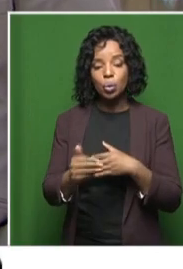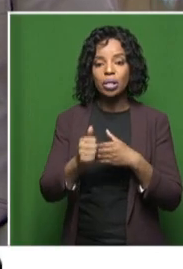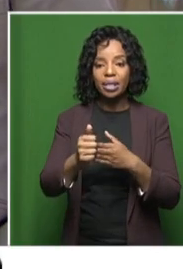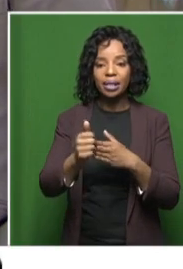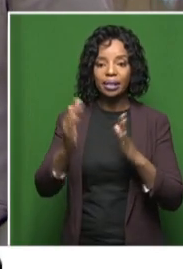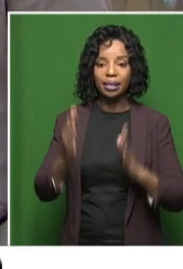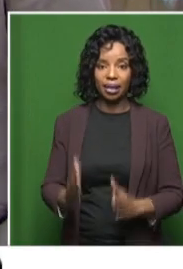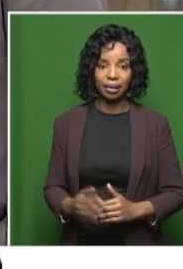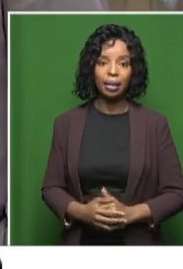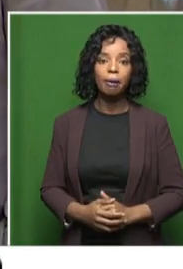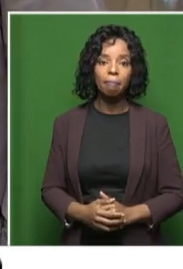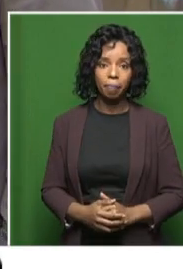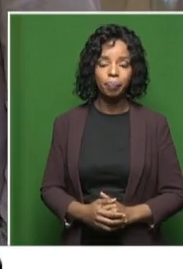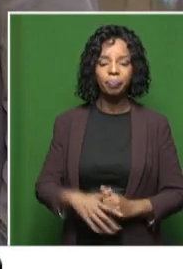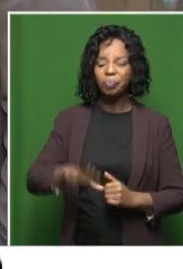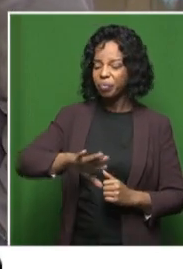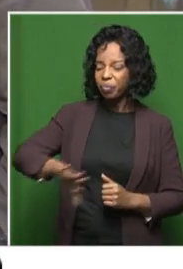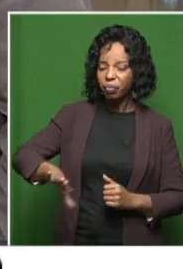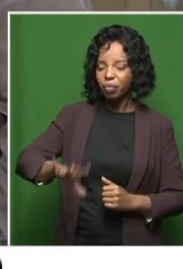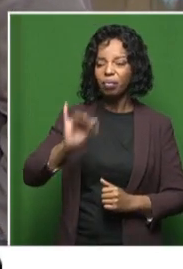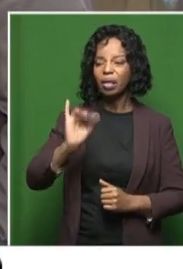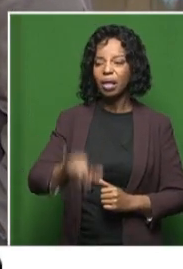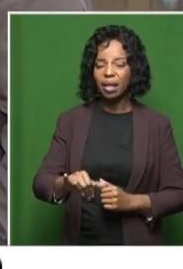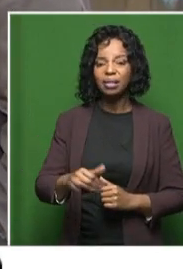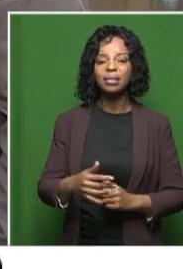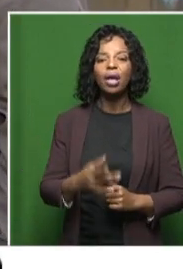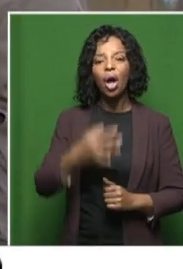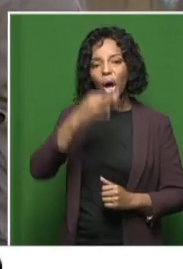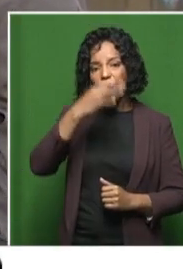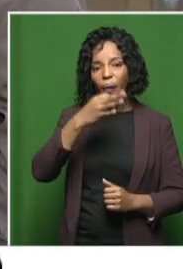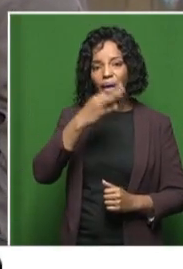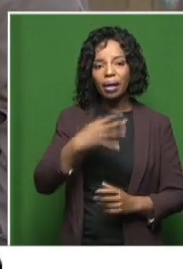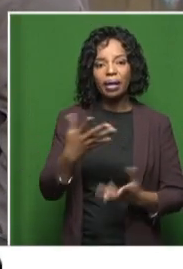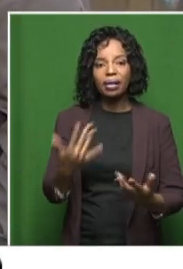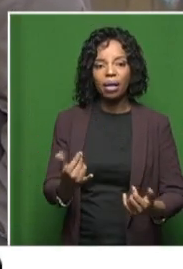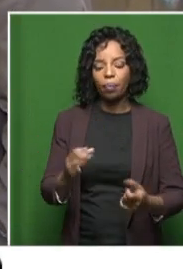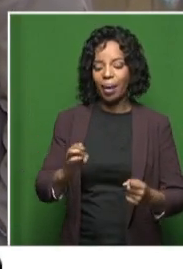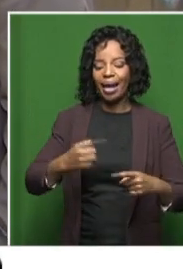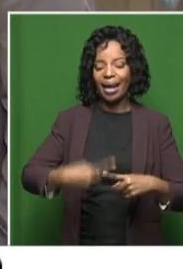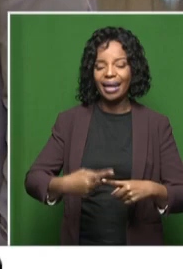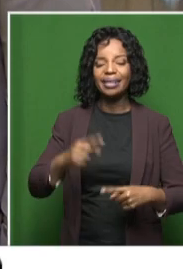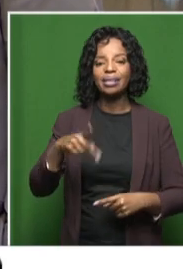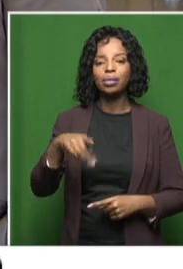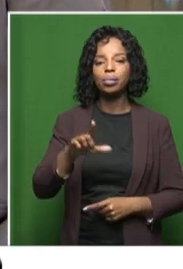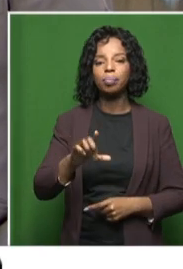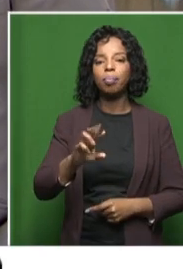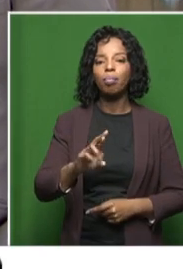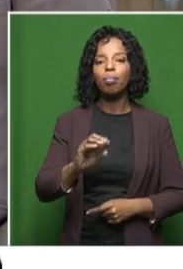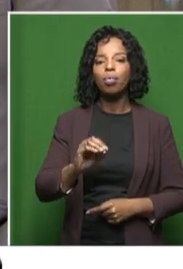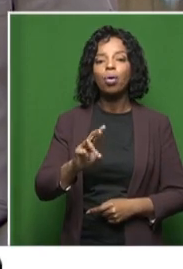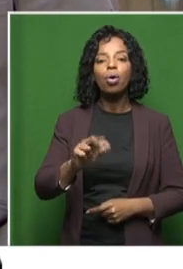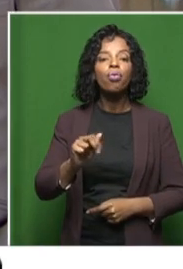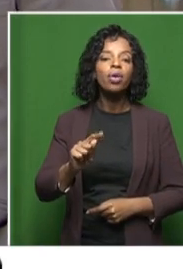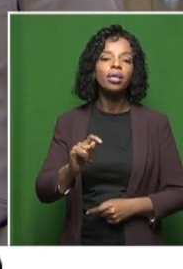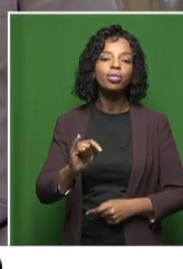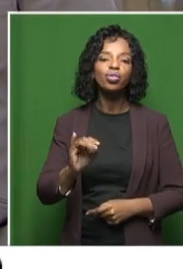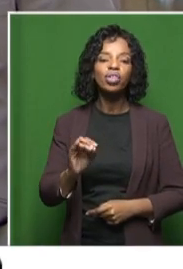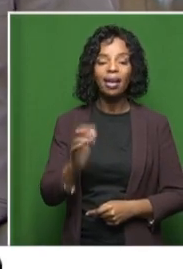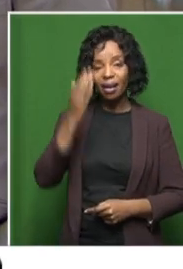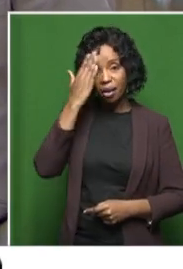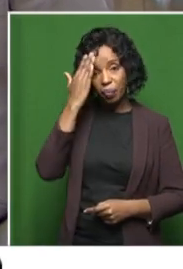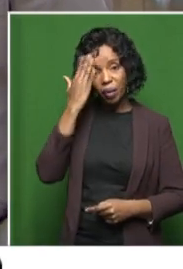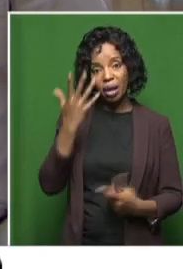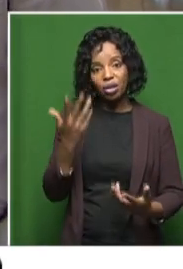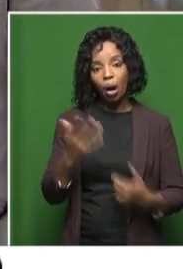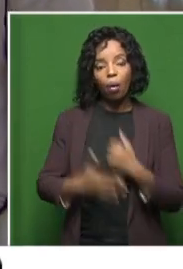the issue of oil exploration is quite important because we know that Guinea-Bissau is one of those countries earmarked to